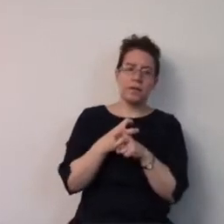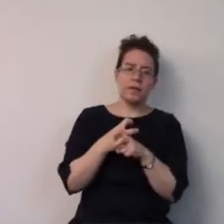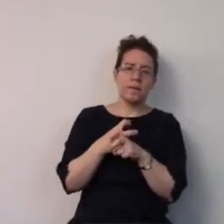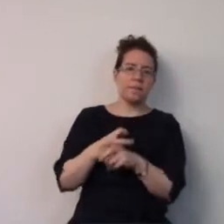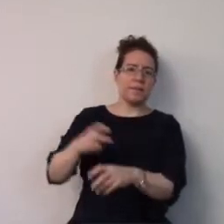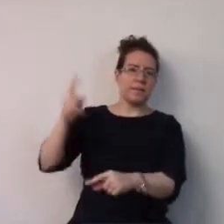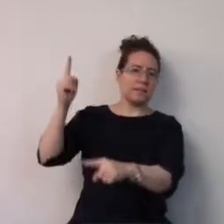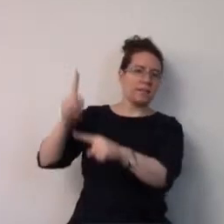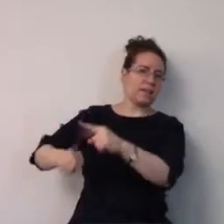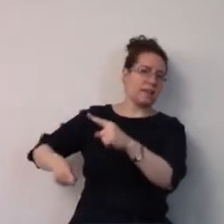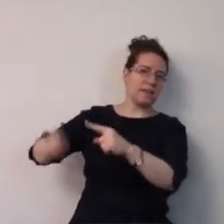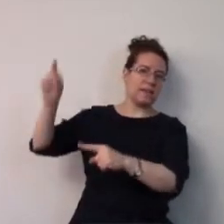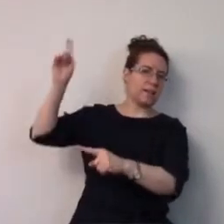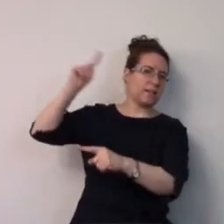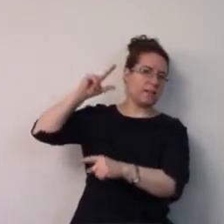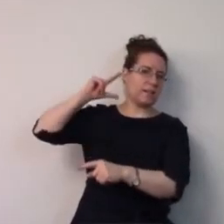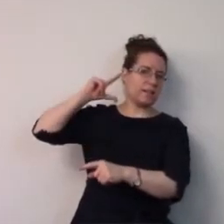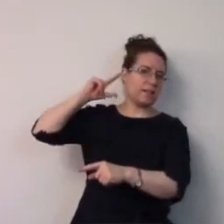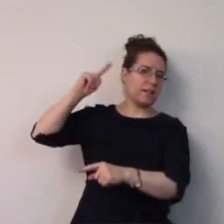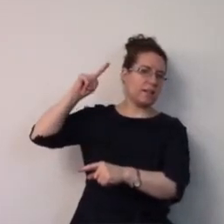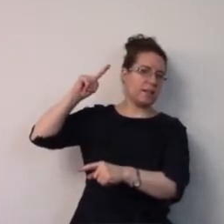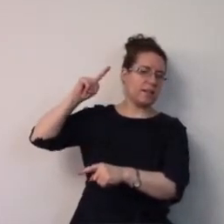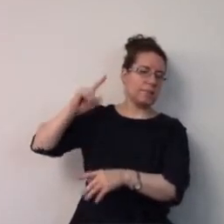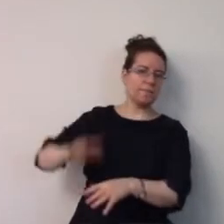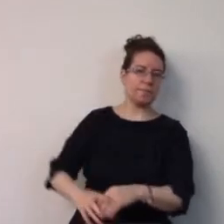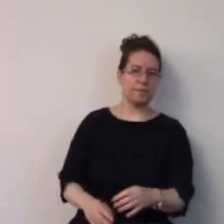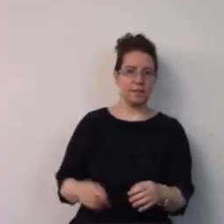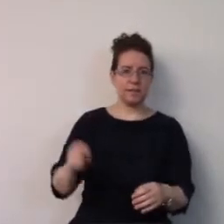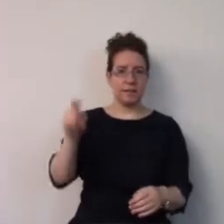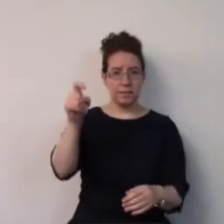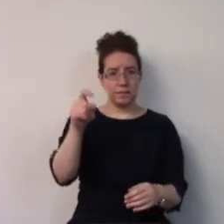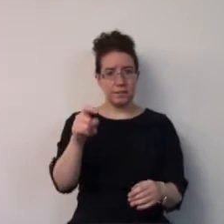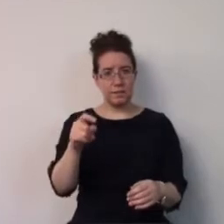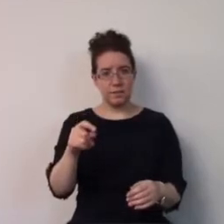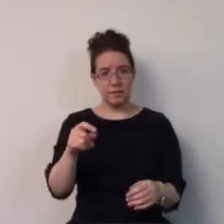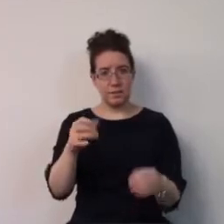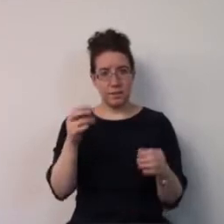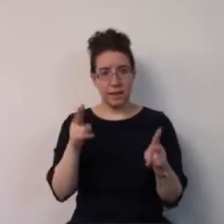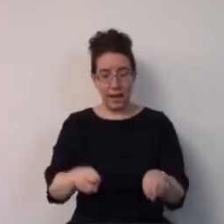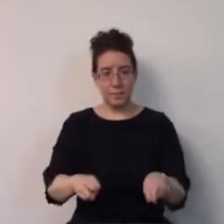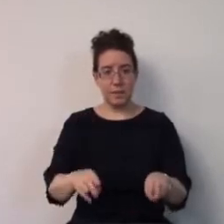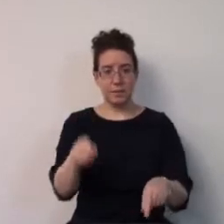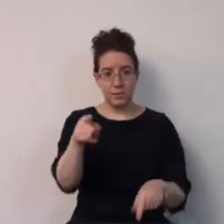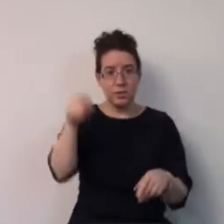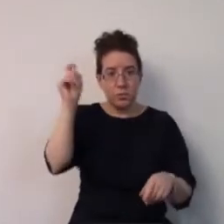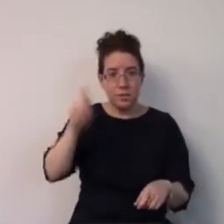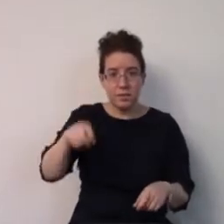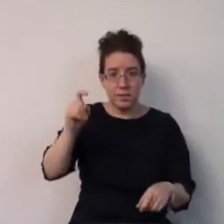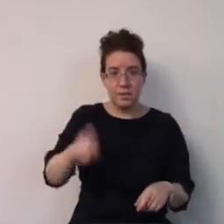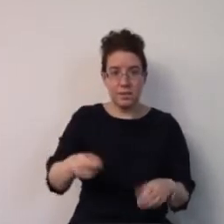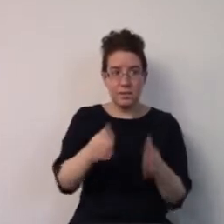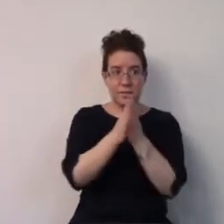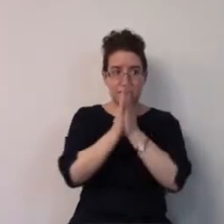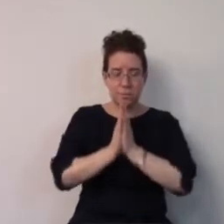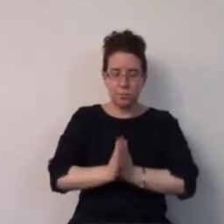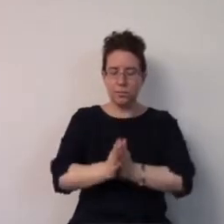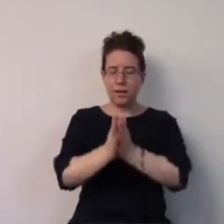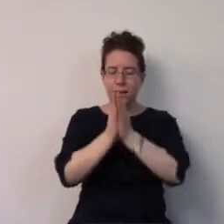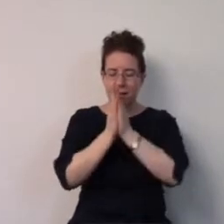help you to be able to feel God and respond to the Spirit of the living God in my life all over